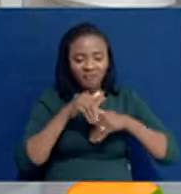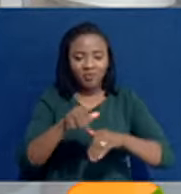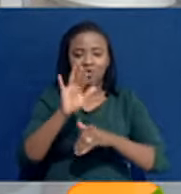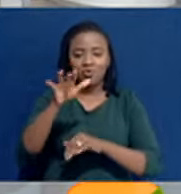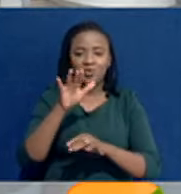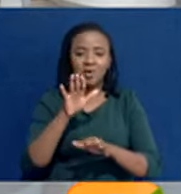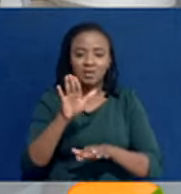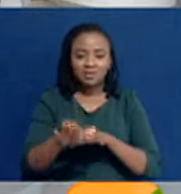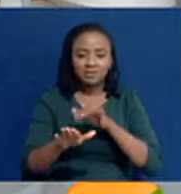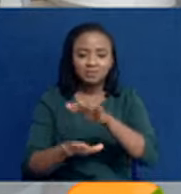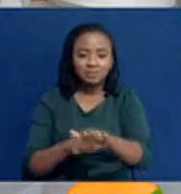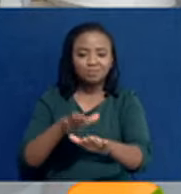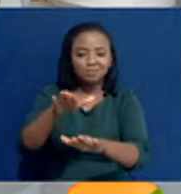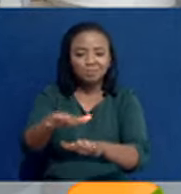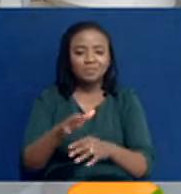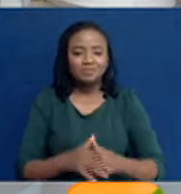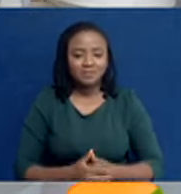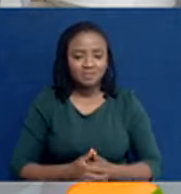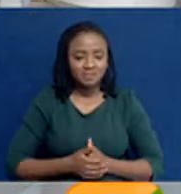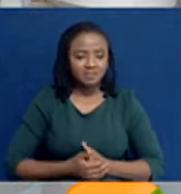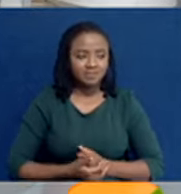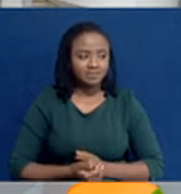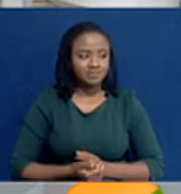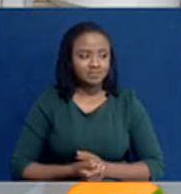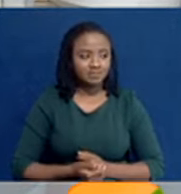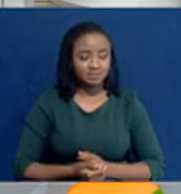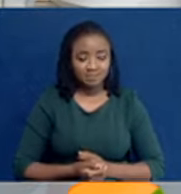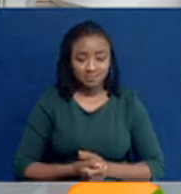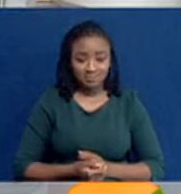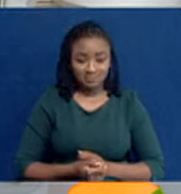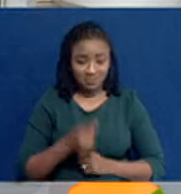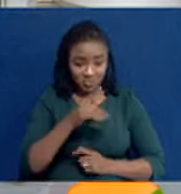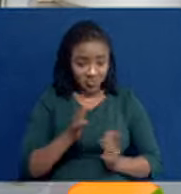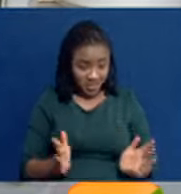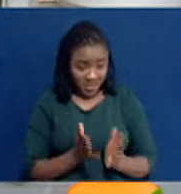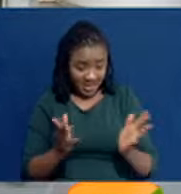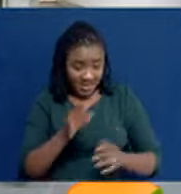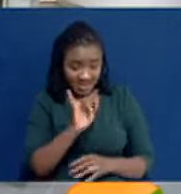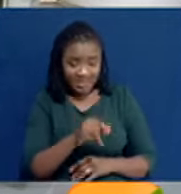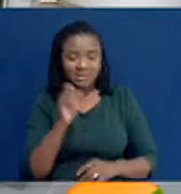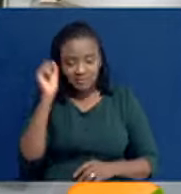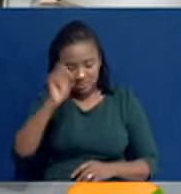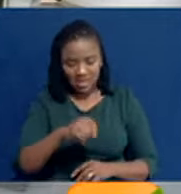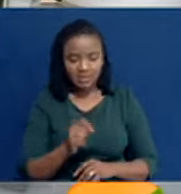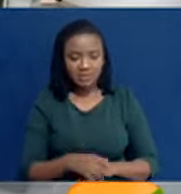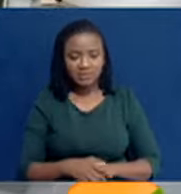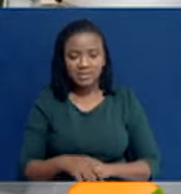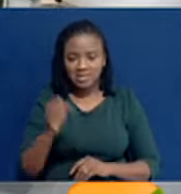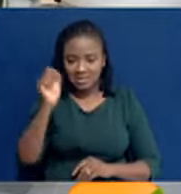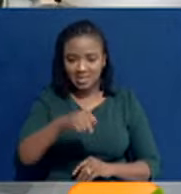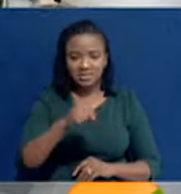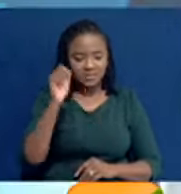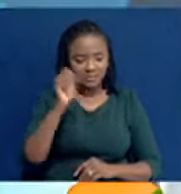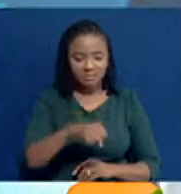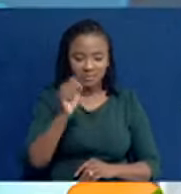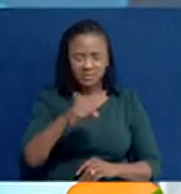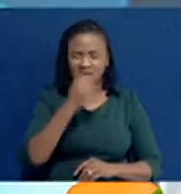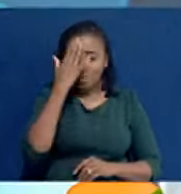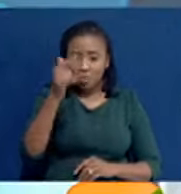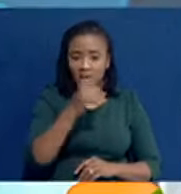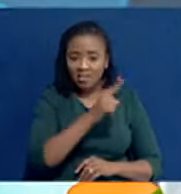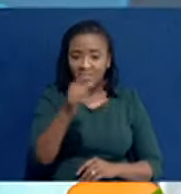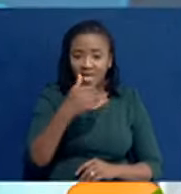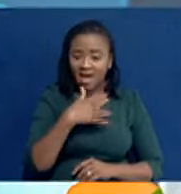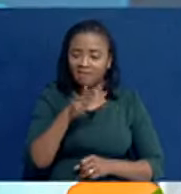footpaths and write their own story. Mm. Are you encouraging that? Yes. Yes, because they have a lot